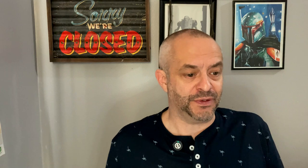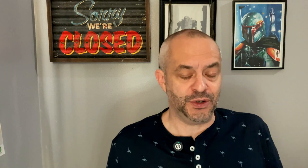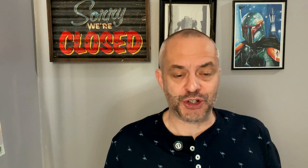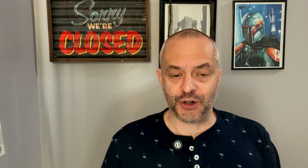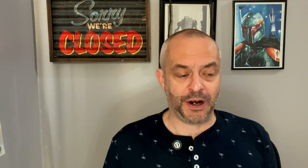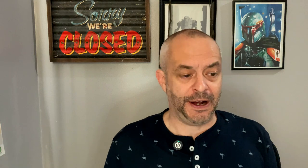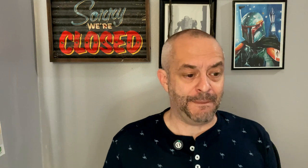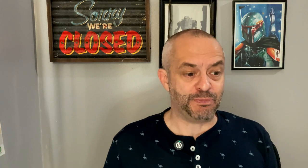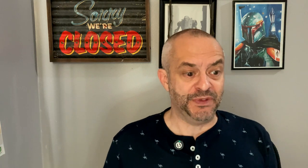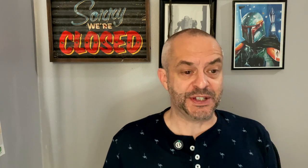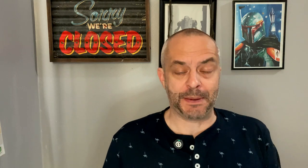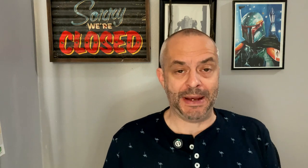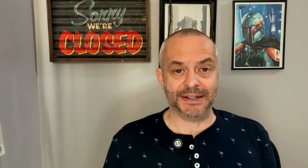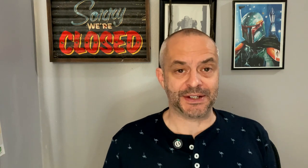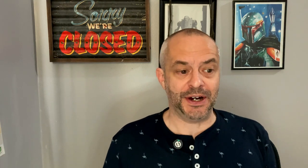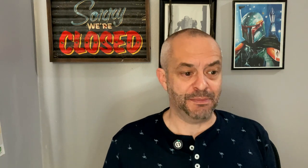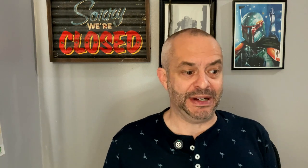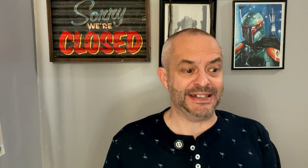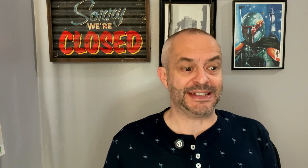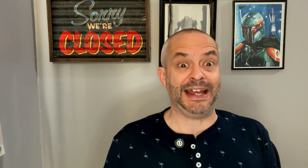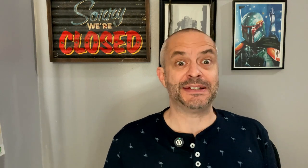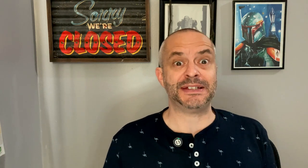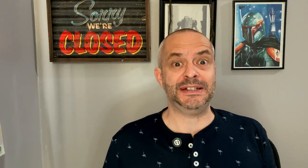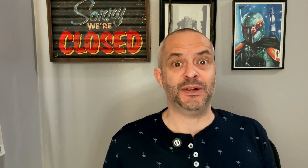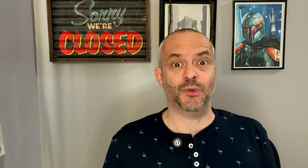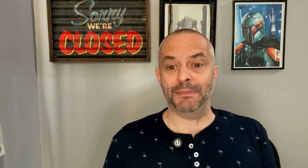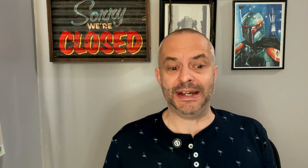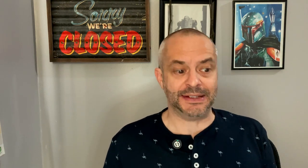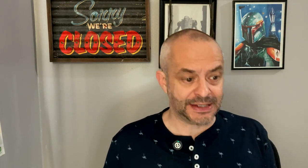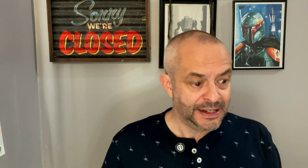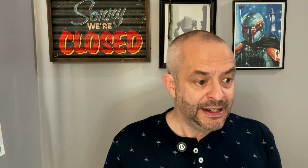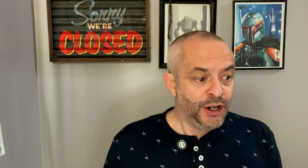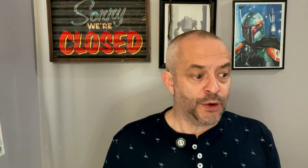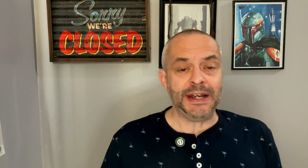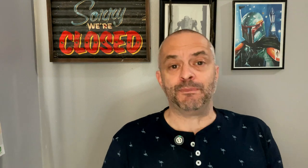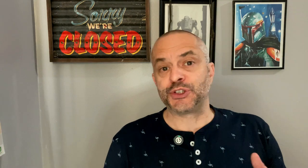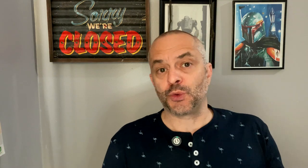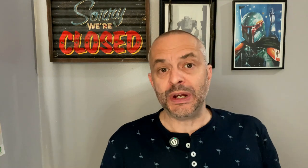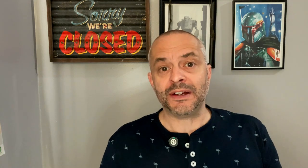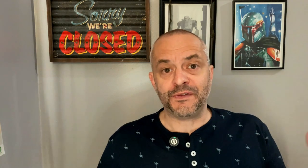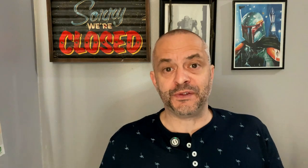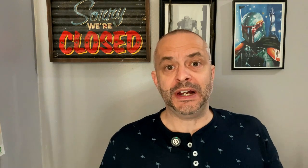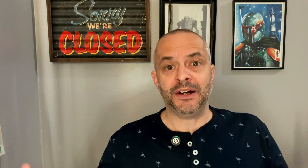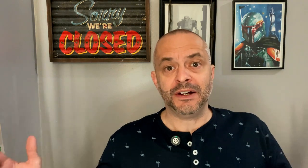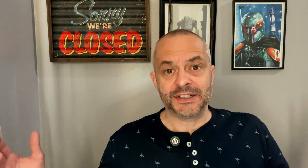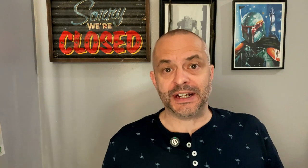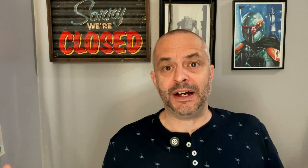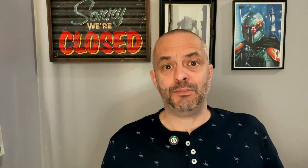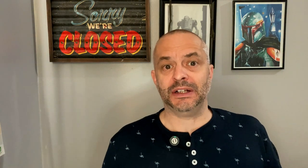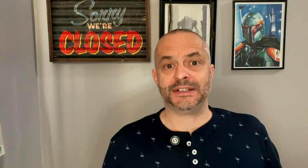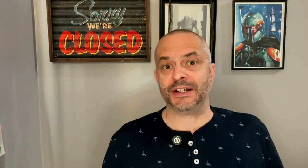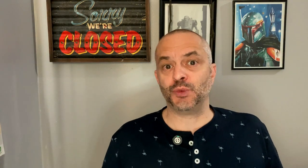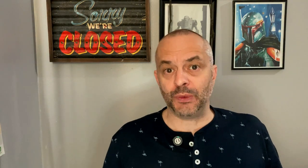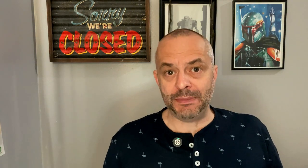bite you in the future. Vince McMahon is gone, but his legacy remains. Okay, so Ric Flair